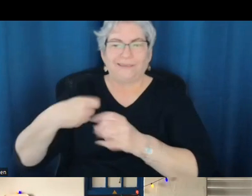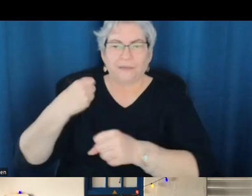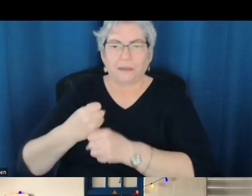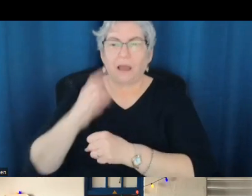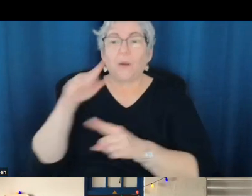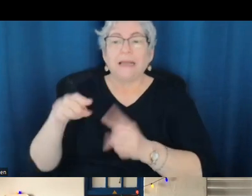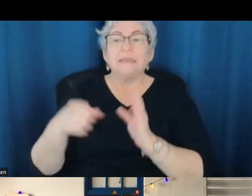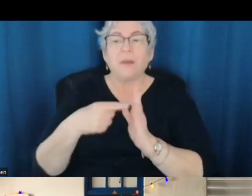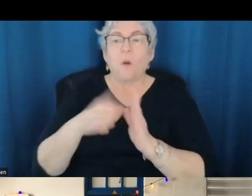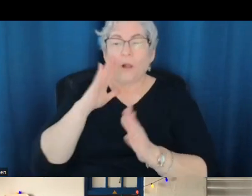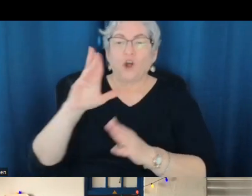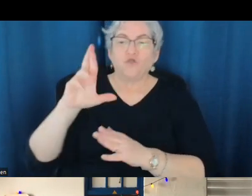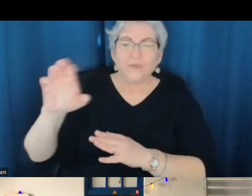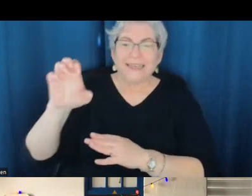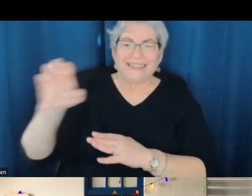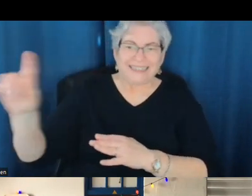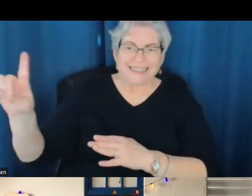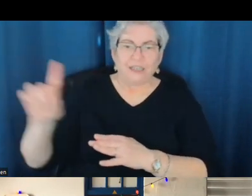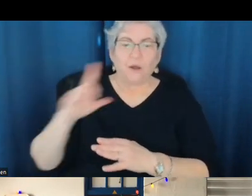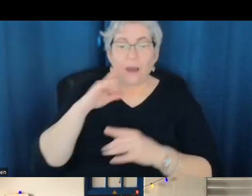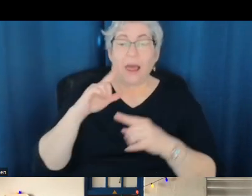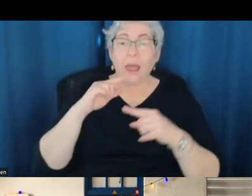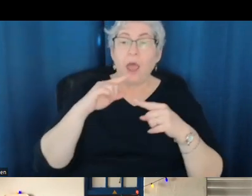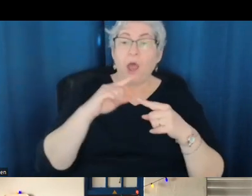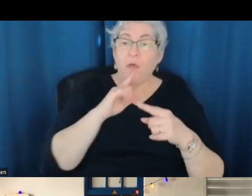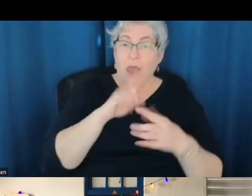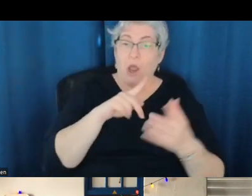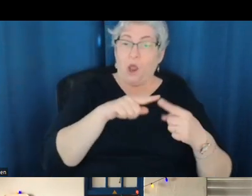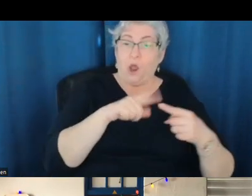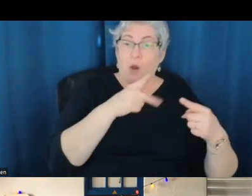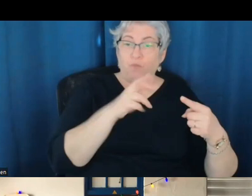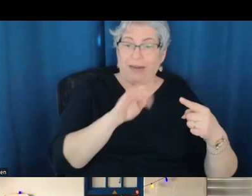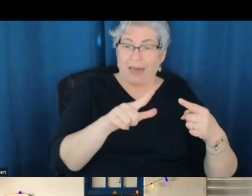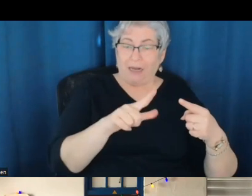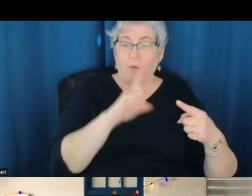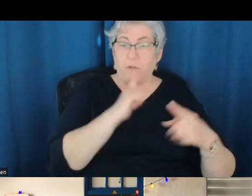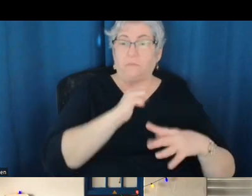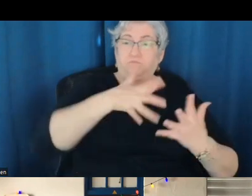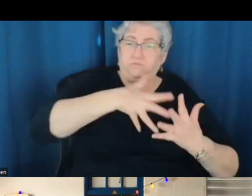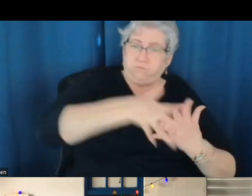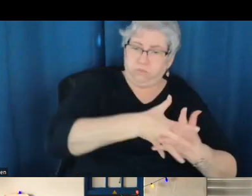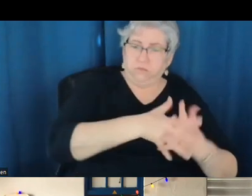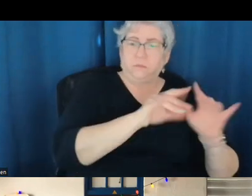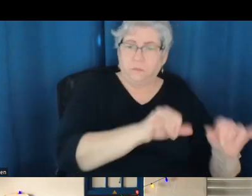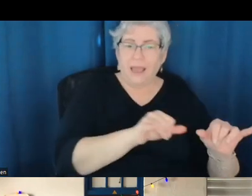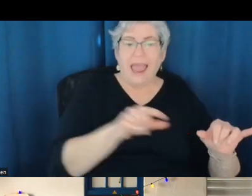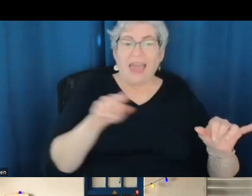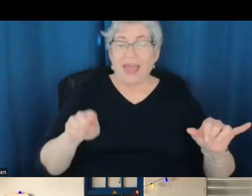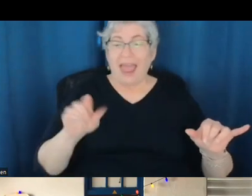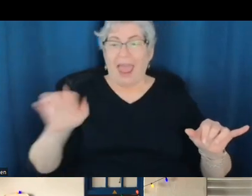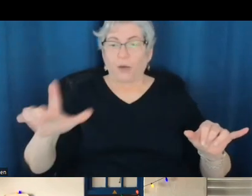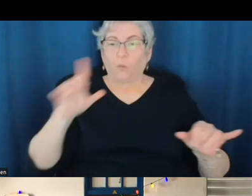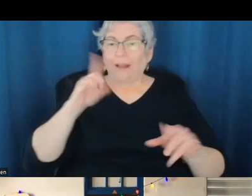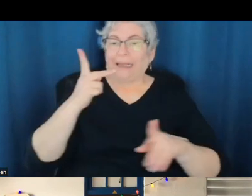reseed. As the perennial plants begin to establish, these self-seeding annuals will volunteer in the voids between